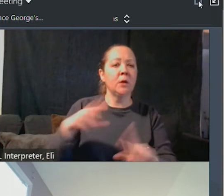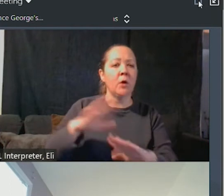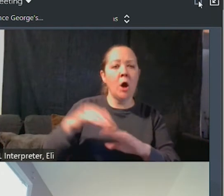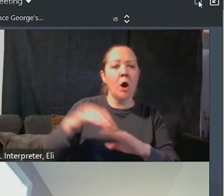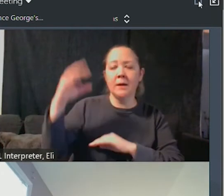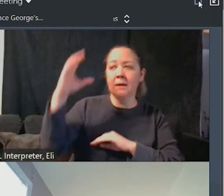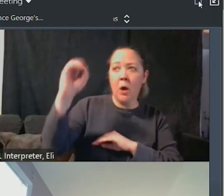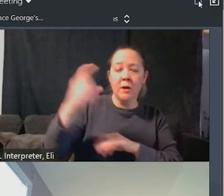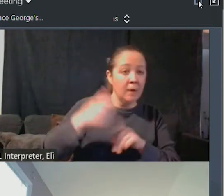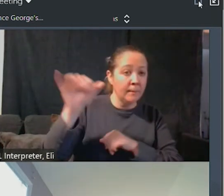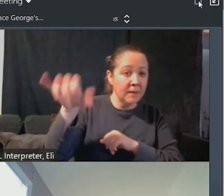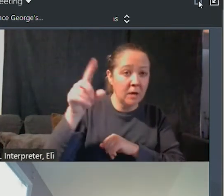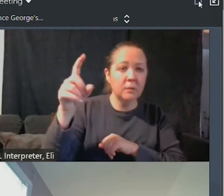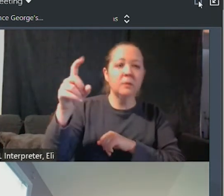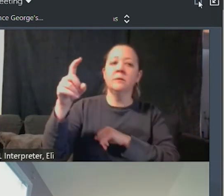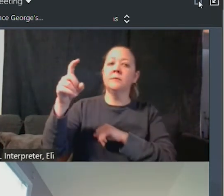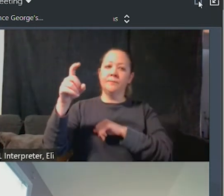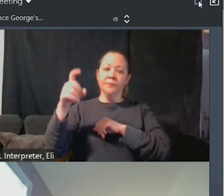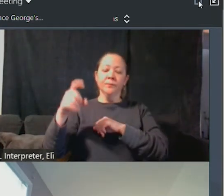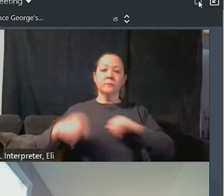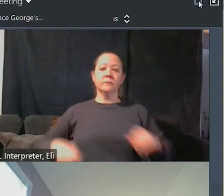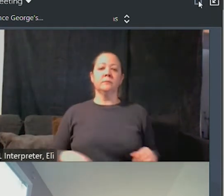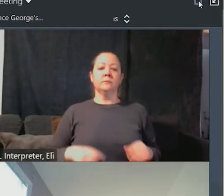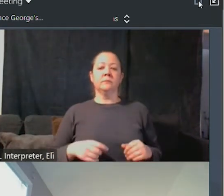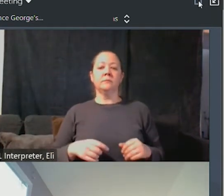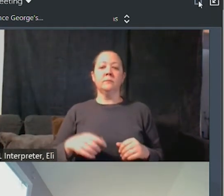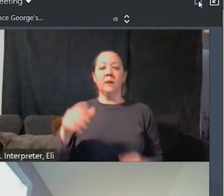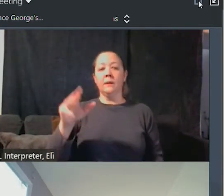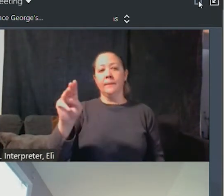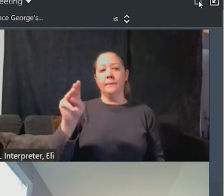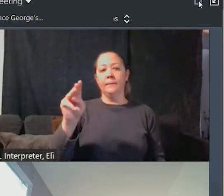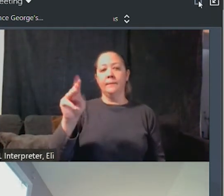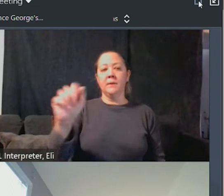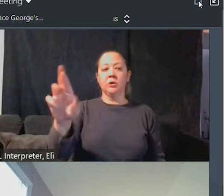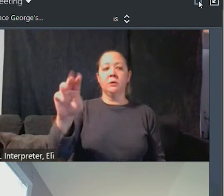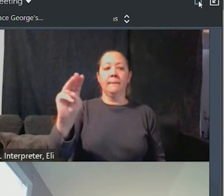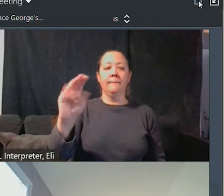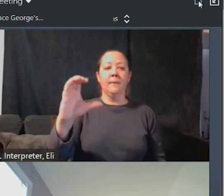or the Honorable Mr. McCarthy. Jerry McCarthy can respond as well.